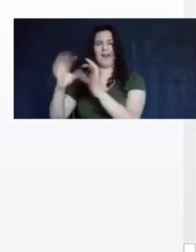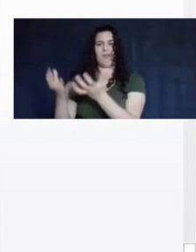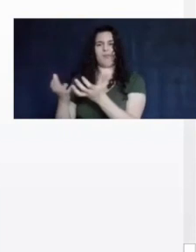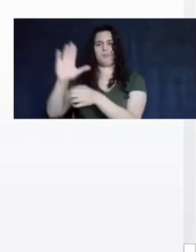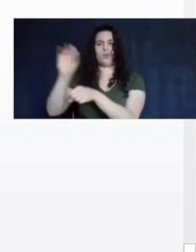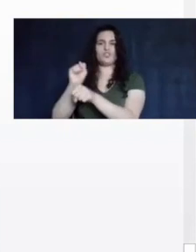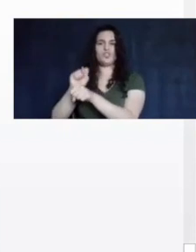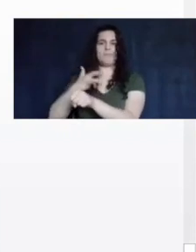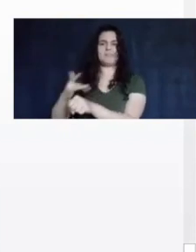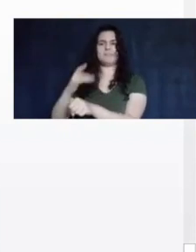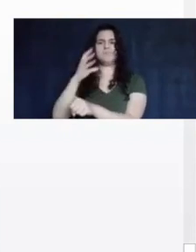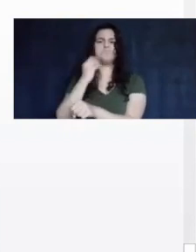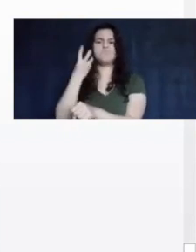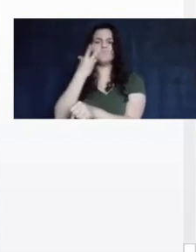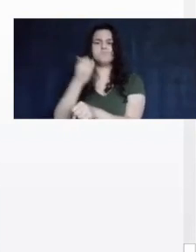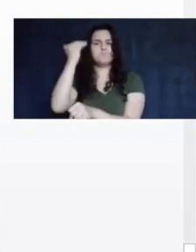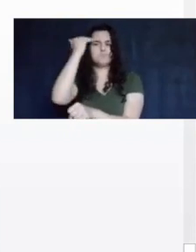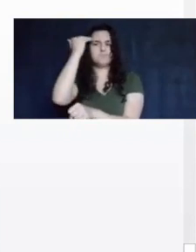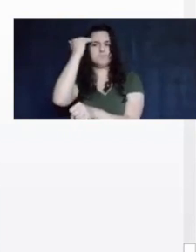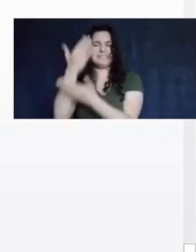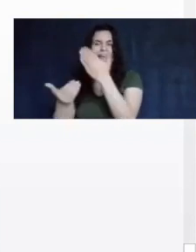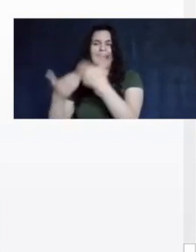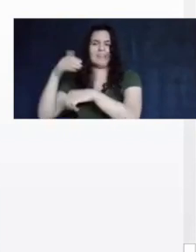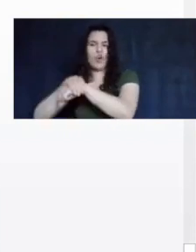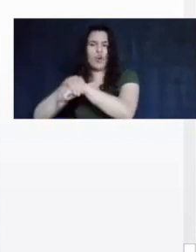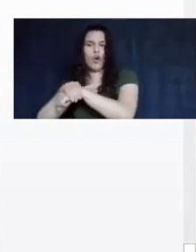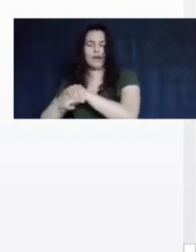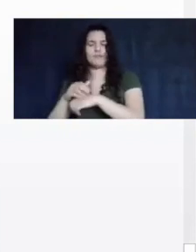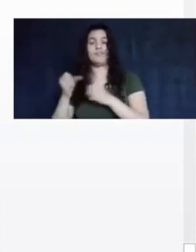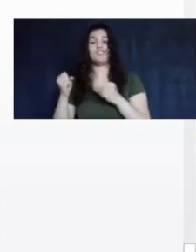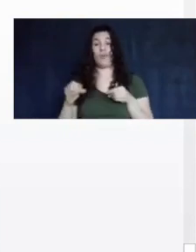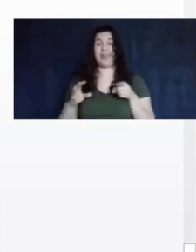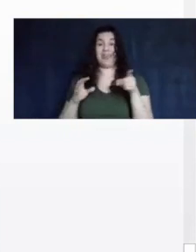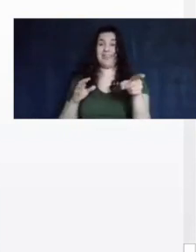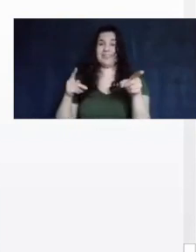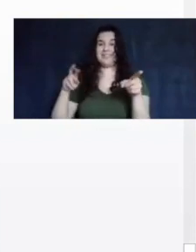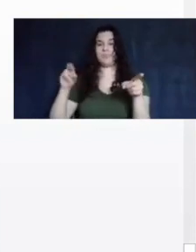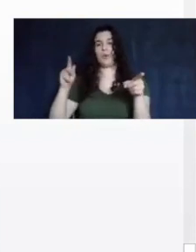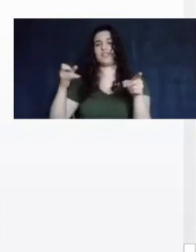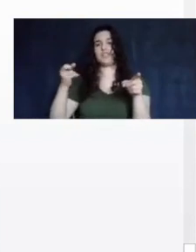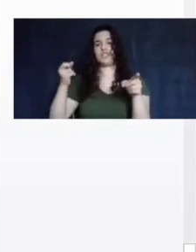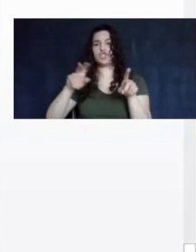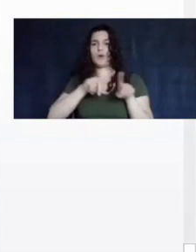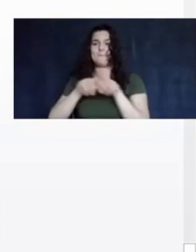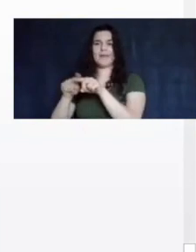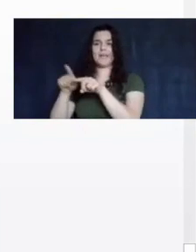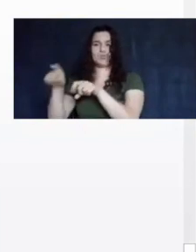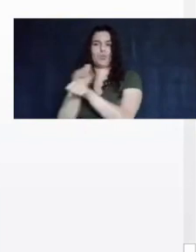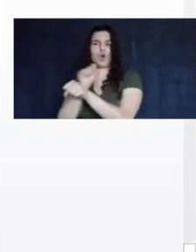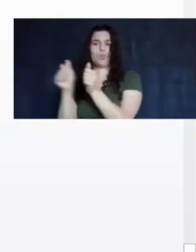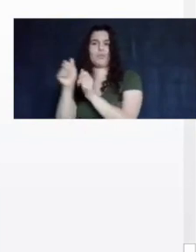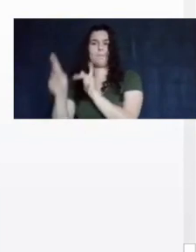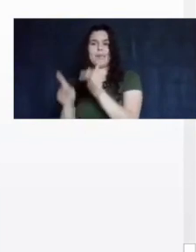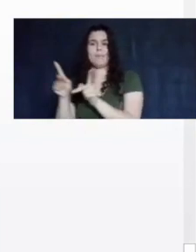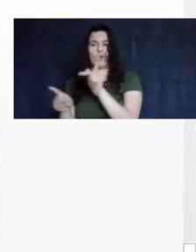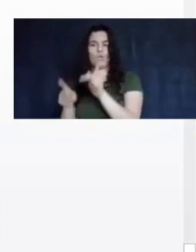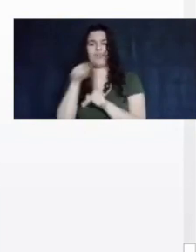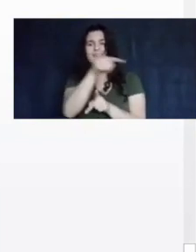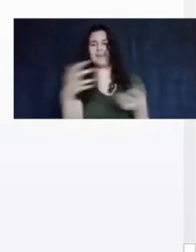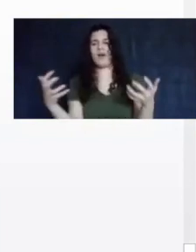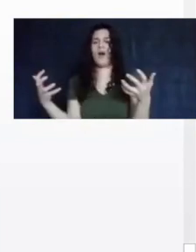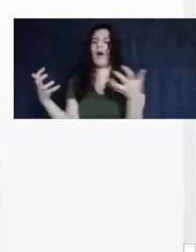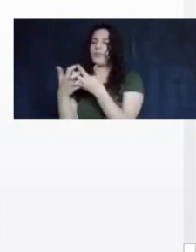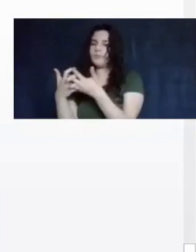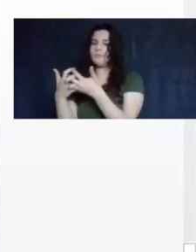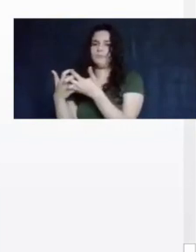doing. It's hands-on, it's practitioner-based, working with people. So a dissertation in practice lends itself to that.